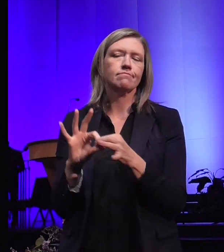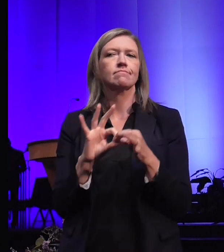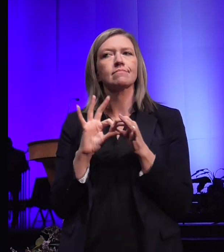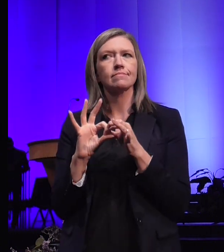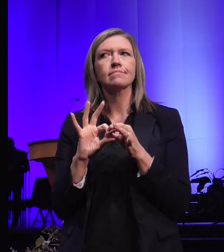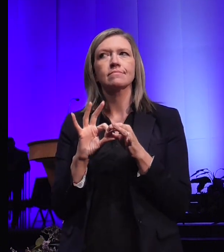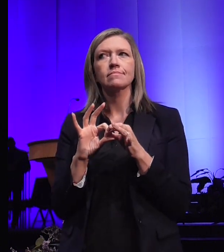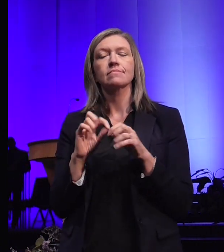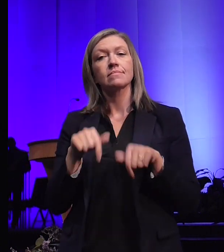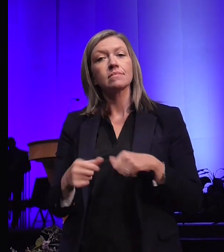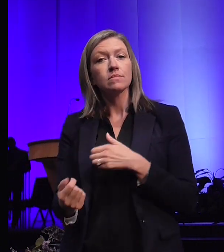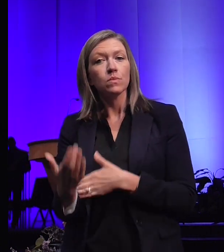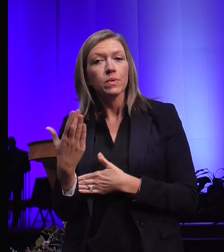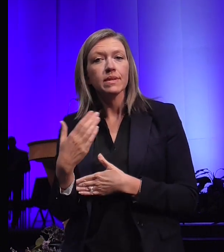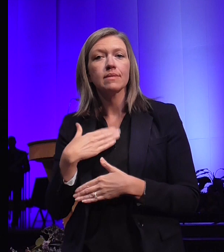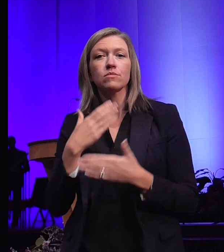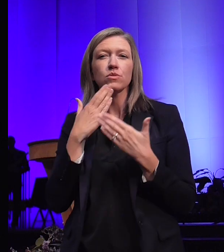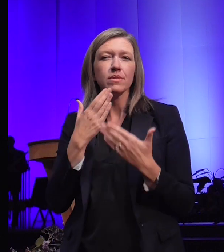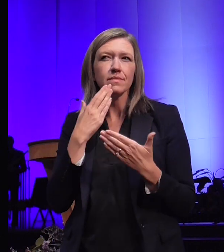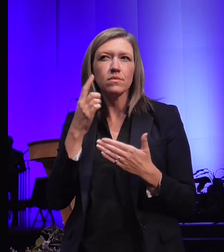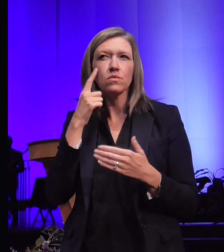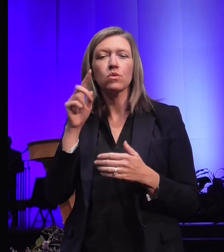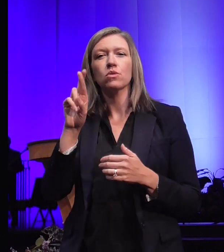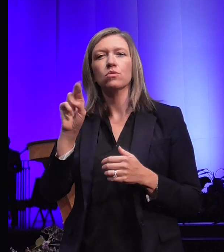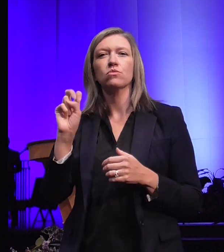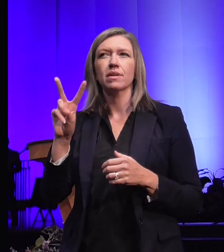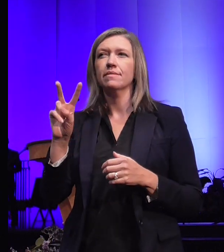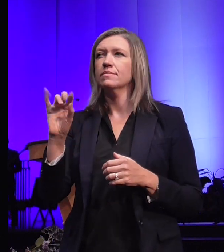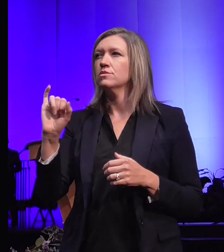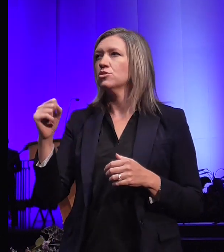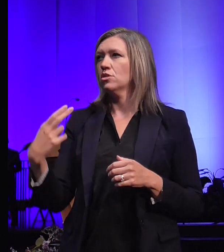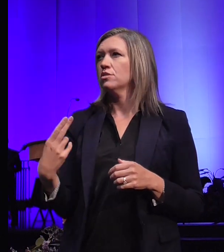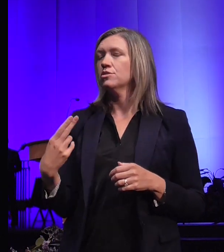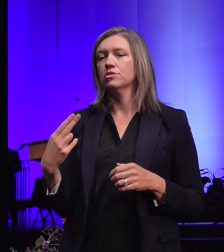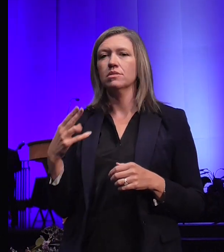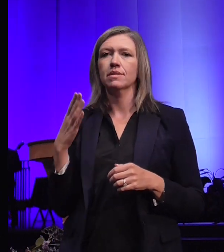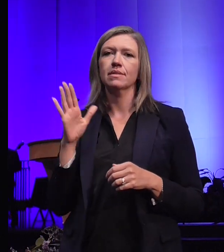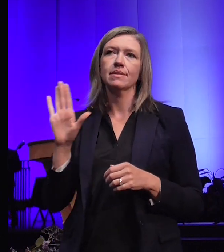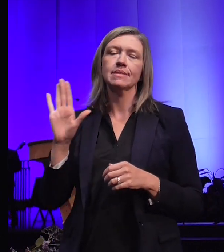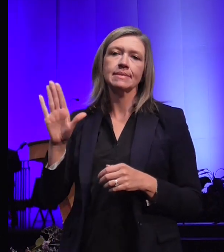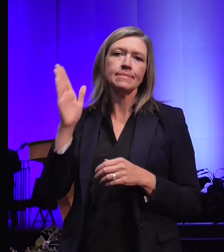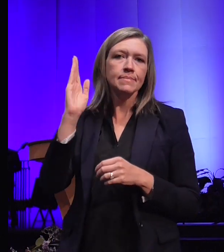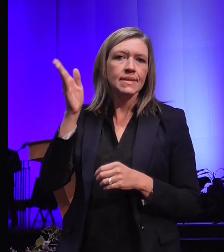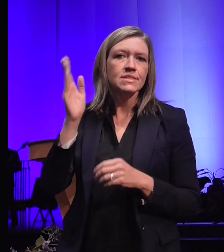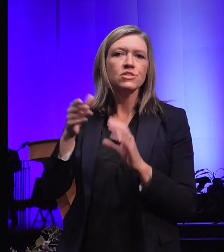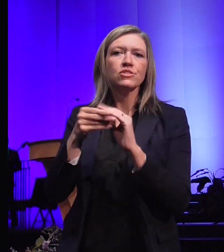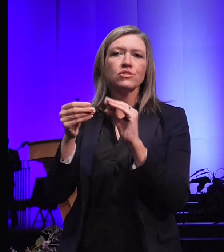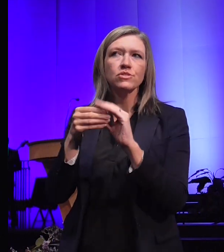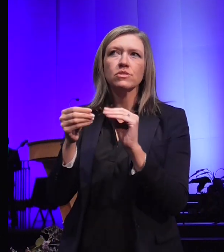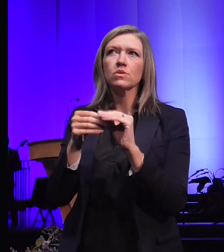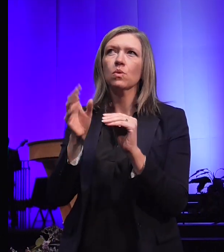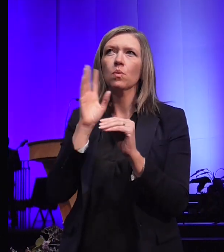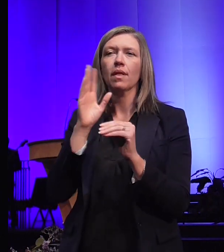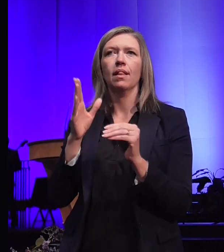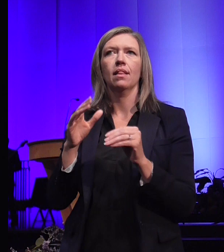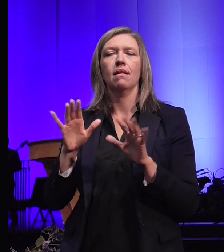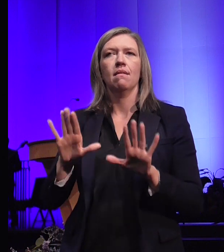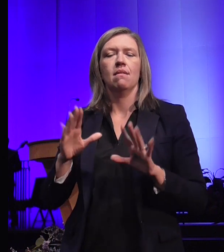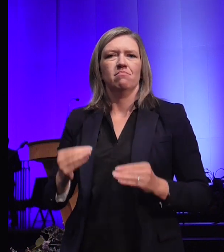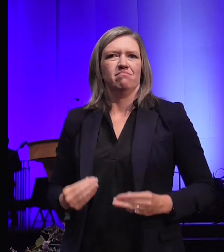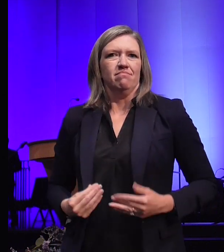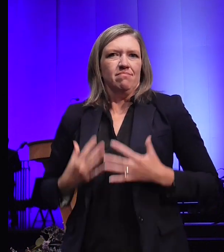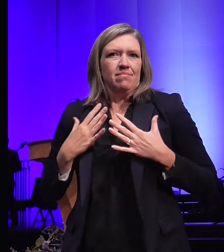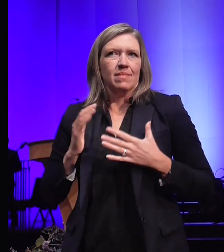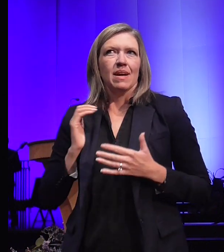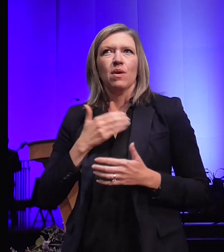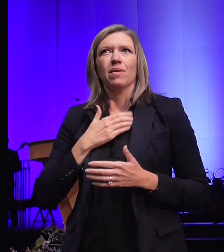also grateful for Reverend Josh, for his profound message that just reinvigorates our sense of awe and